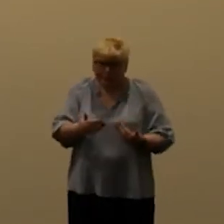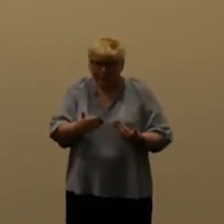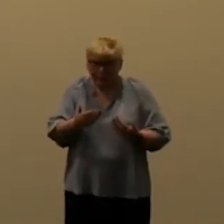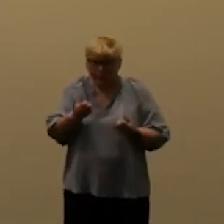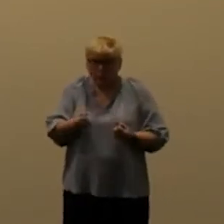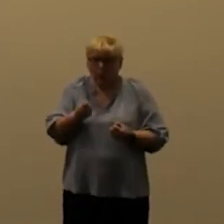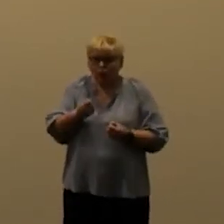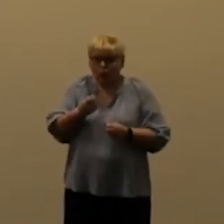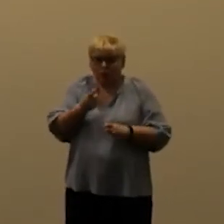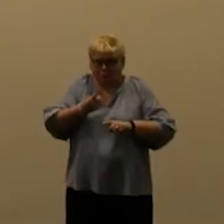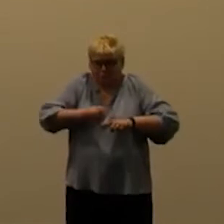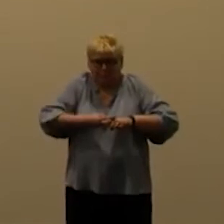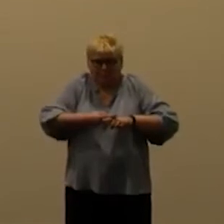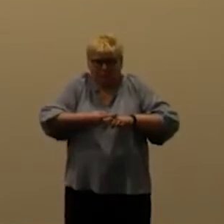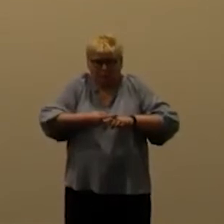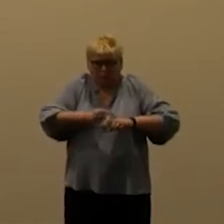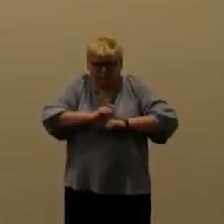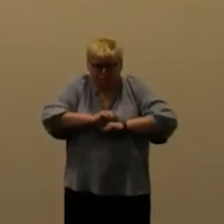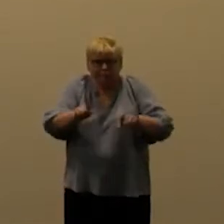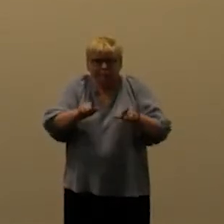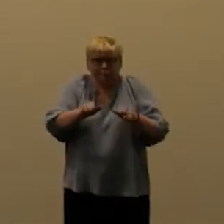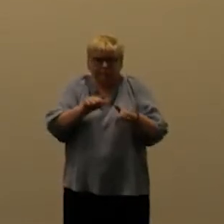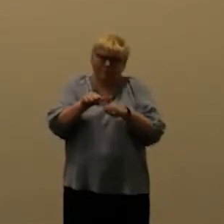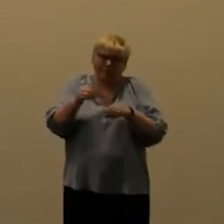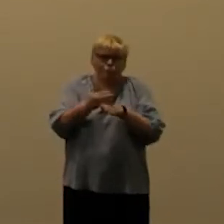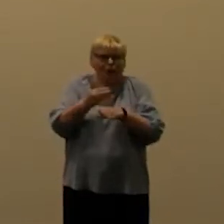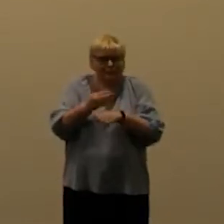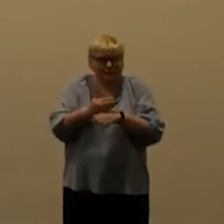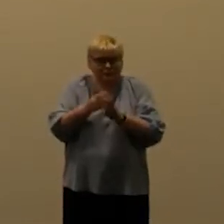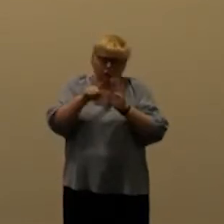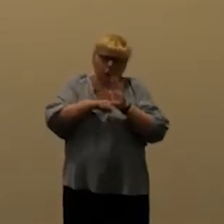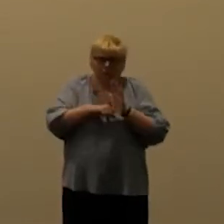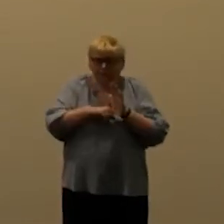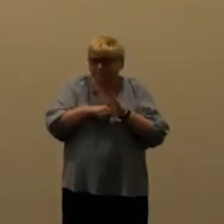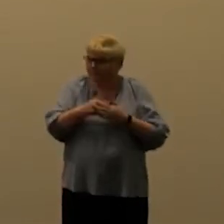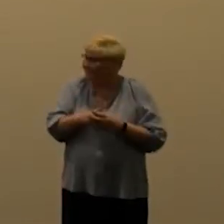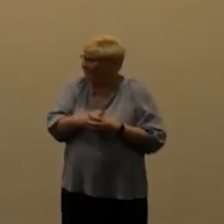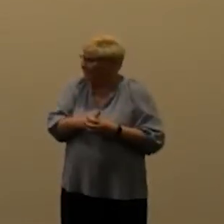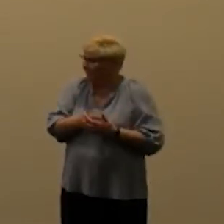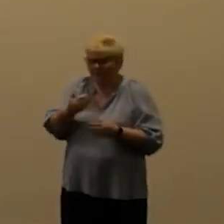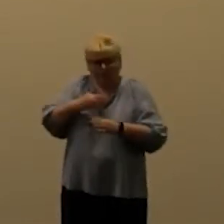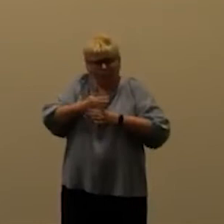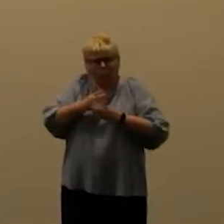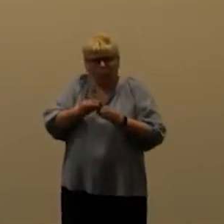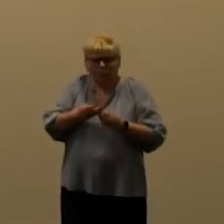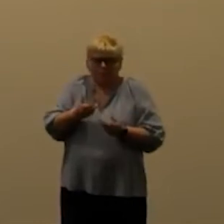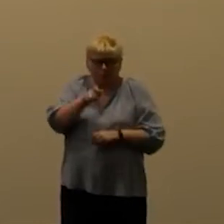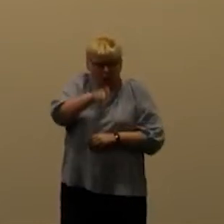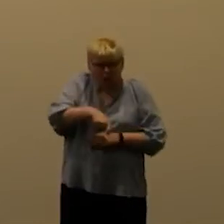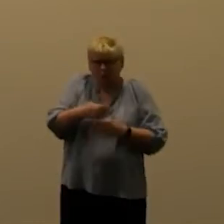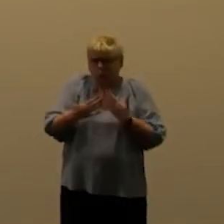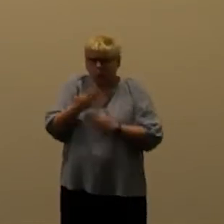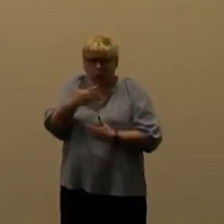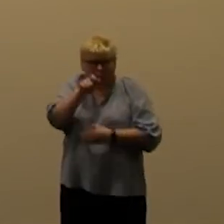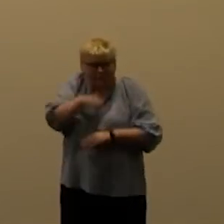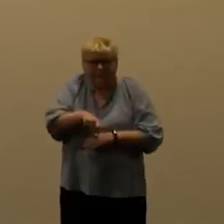basically rapidly deploy his kind of best practice conditional access rules, which to me, if I'm working with a customer, working with a new tenant, you